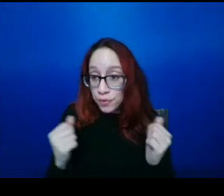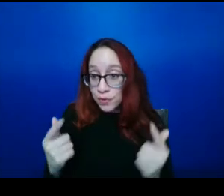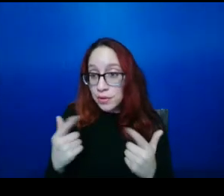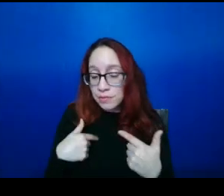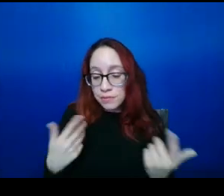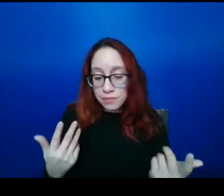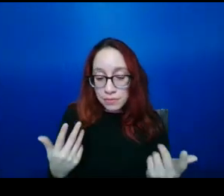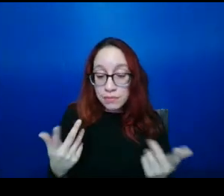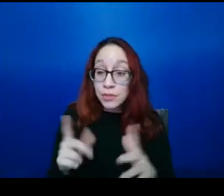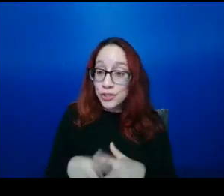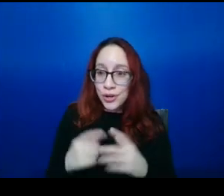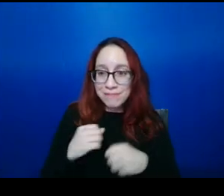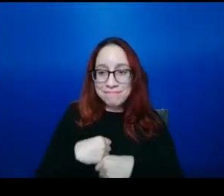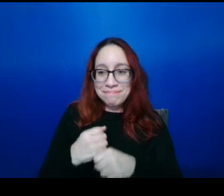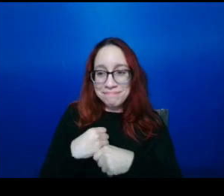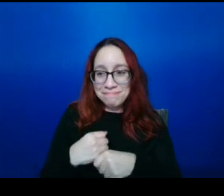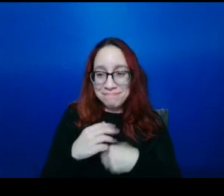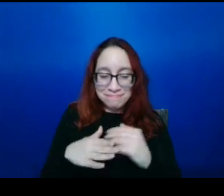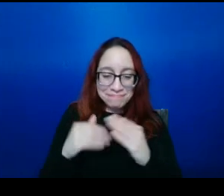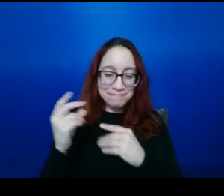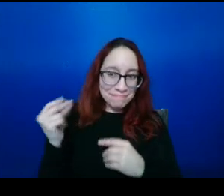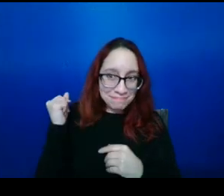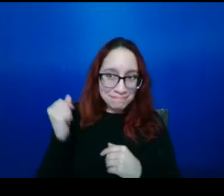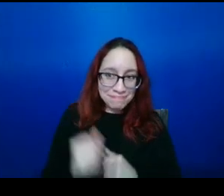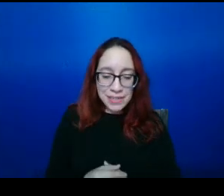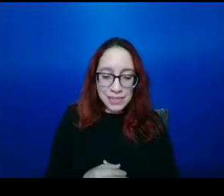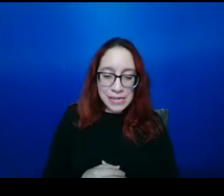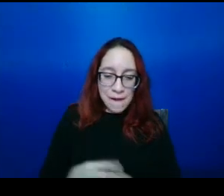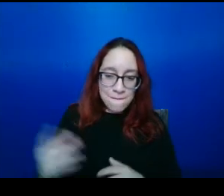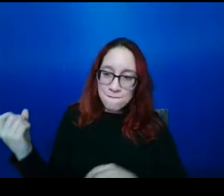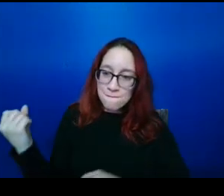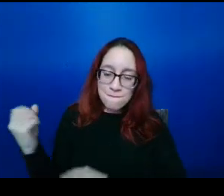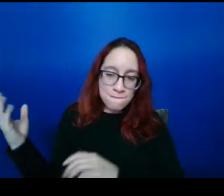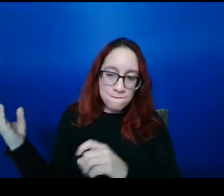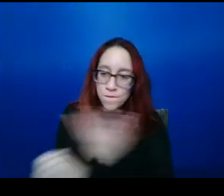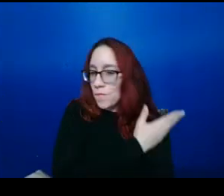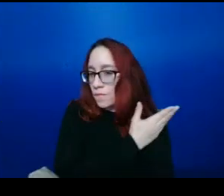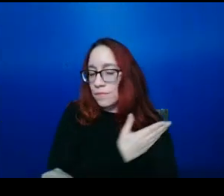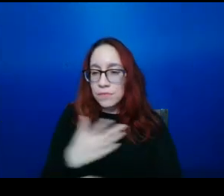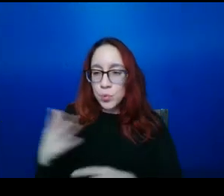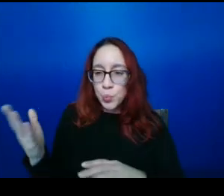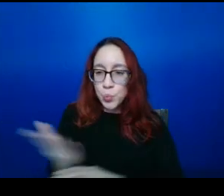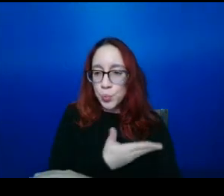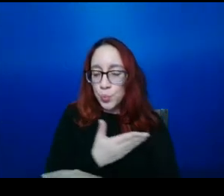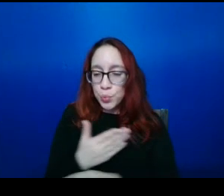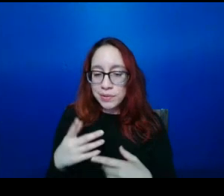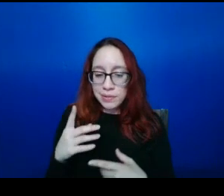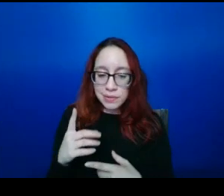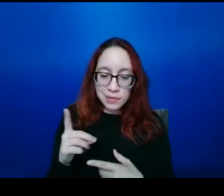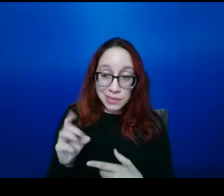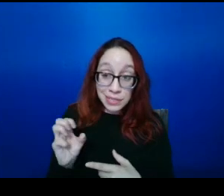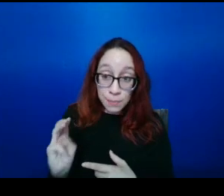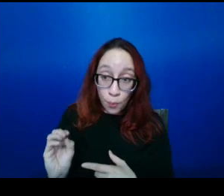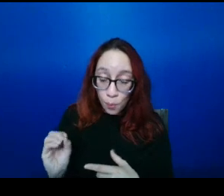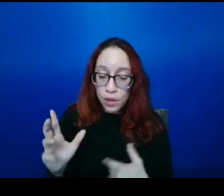we started construction right away. We knocked the whole thing down, demoed it, keep